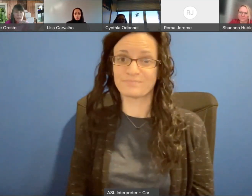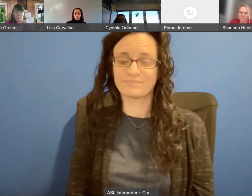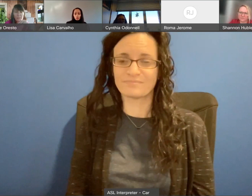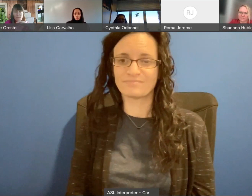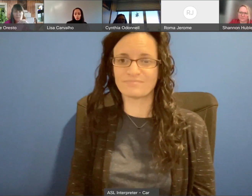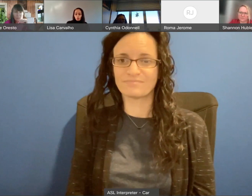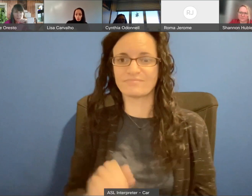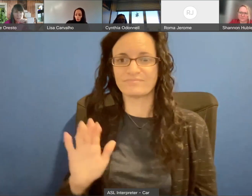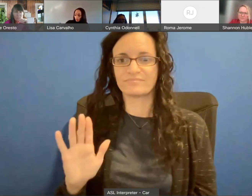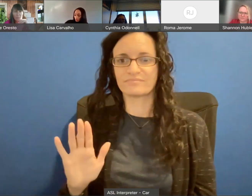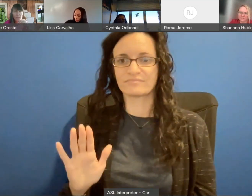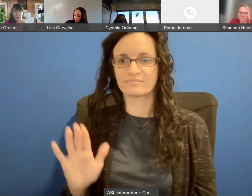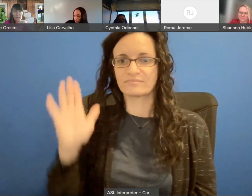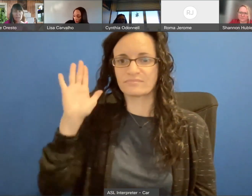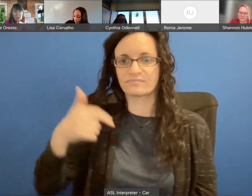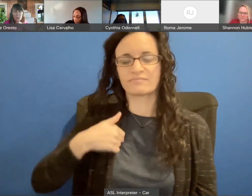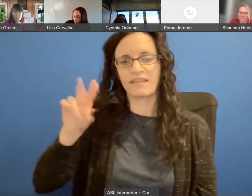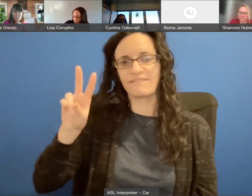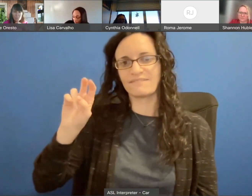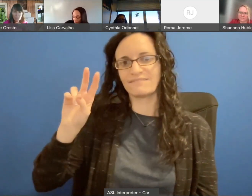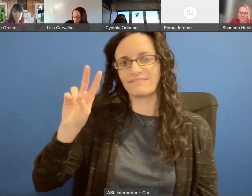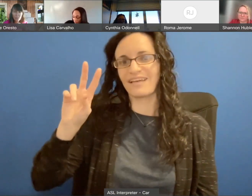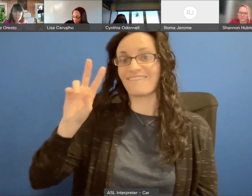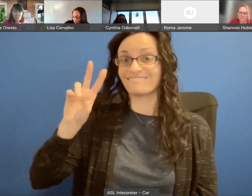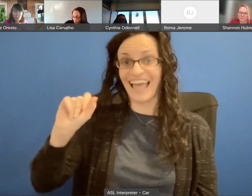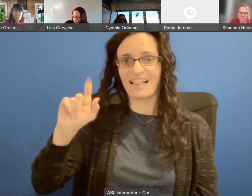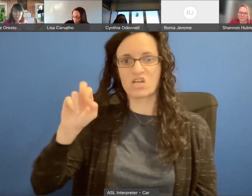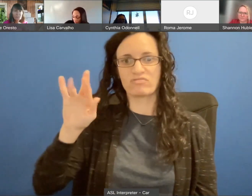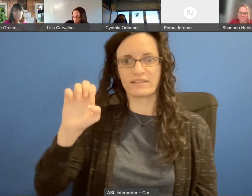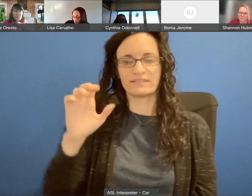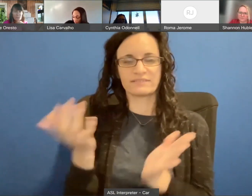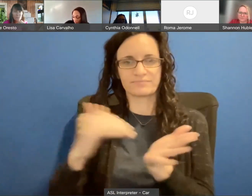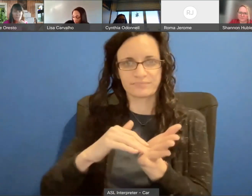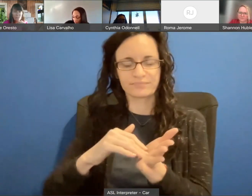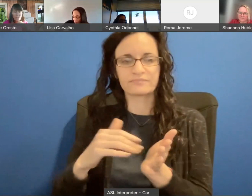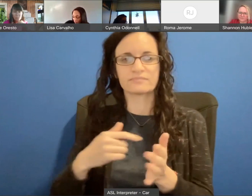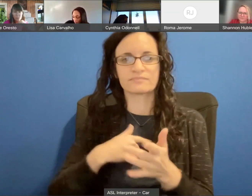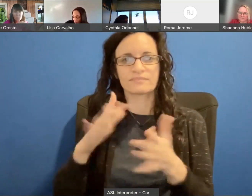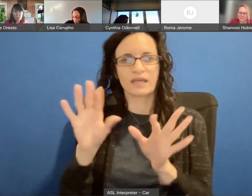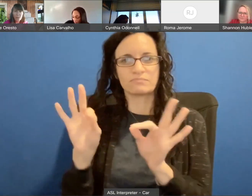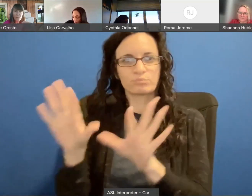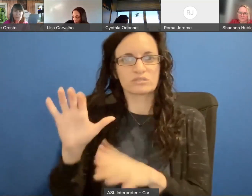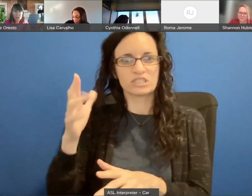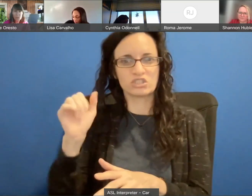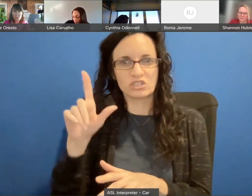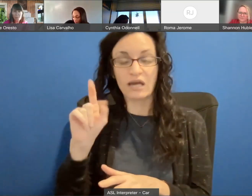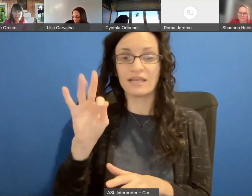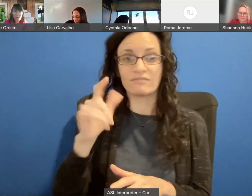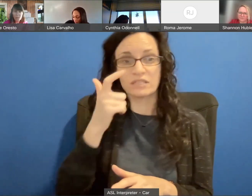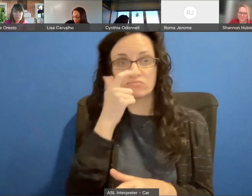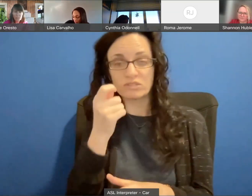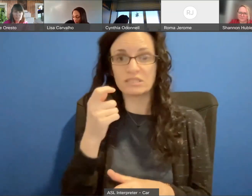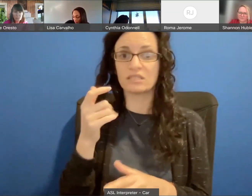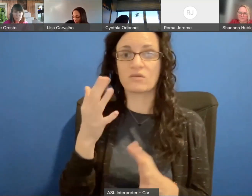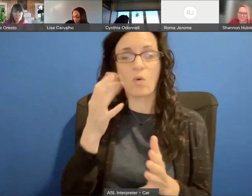Hi, Larry. This is Valerie again. I put in the chat before. If you're interested and able to, we're happy to share the link